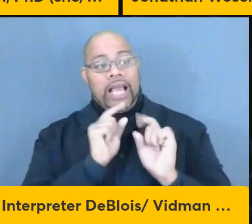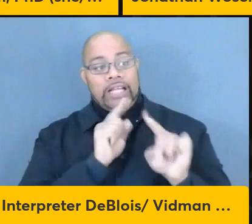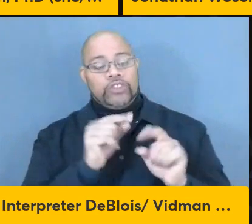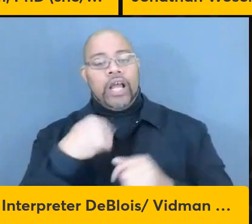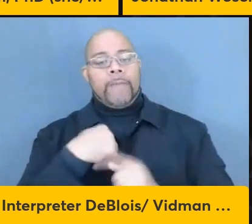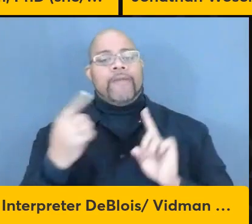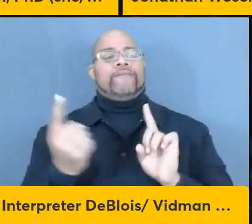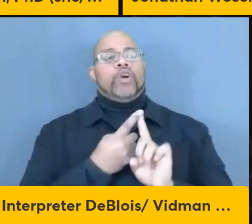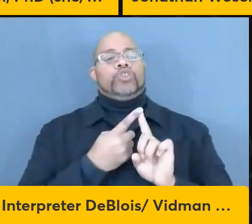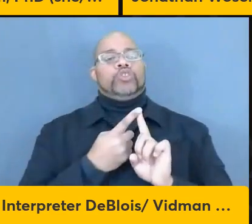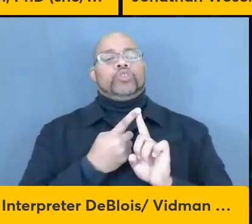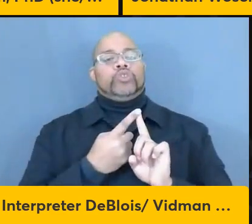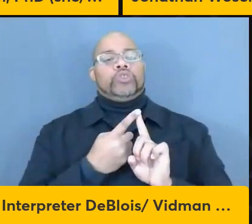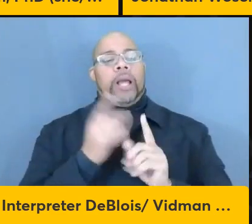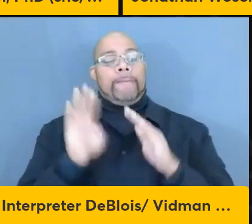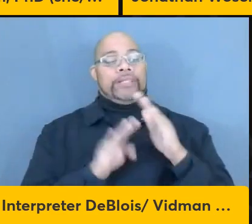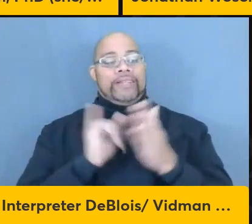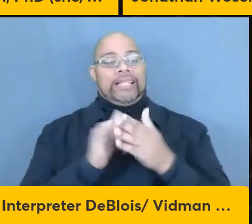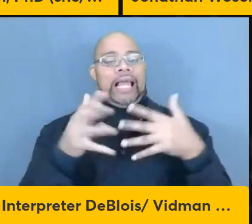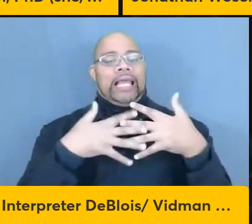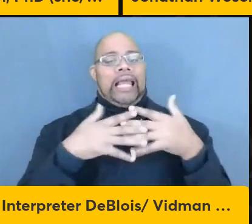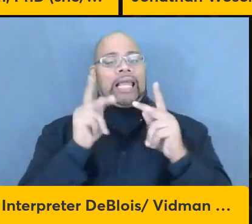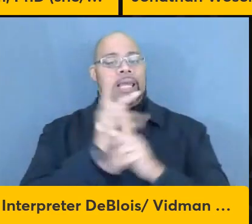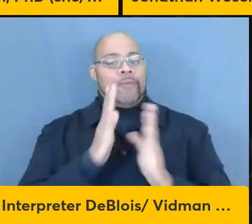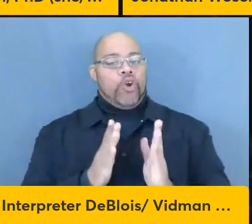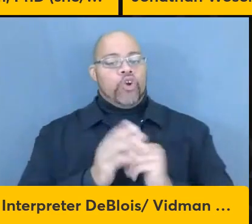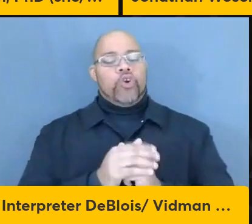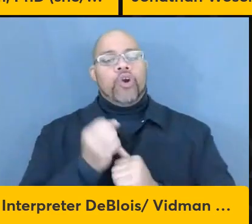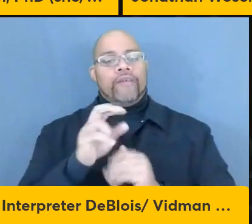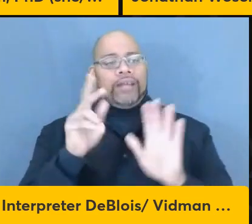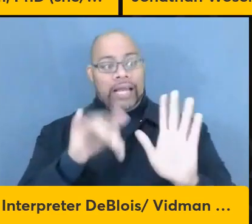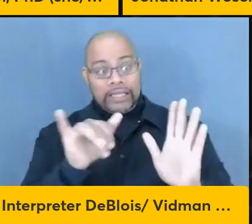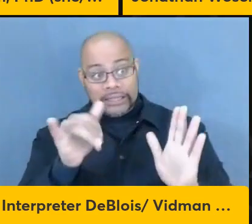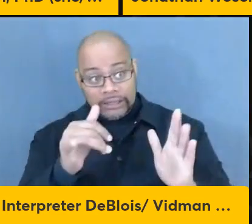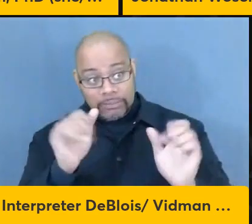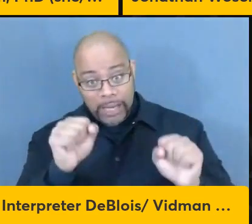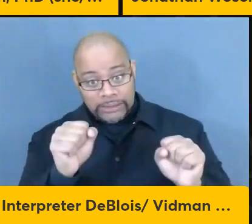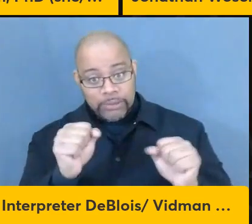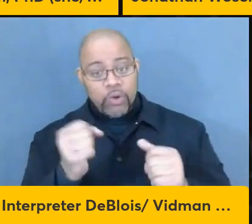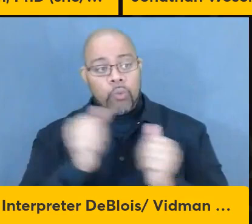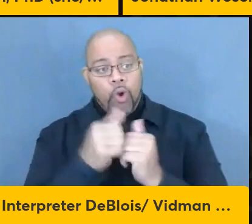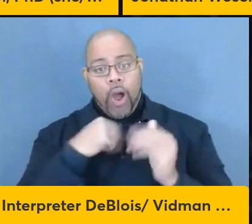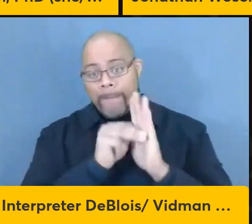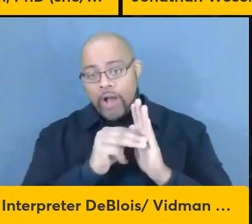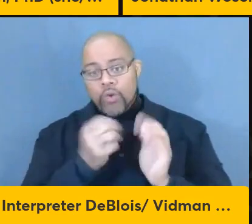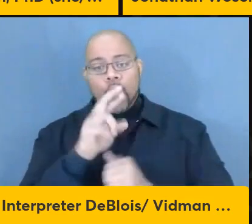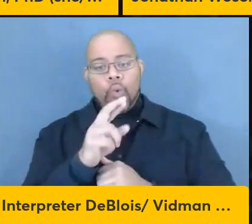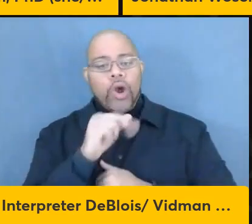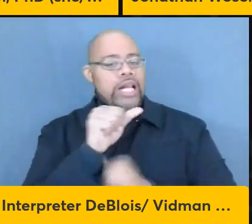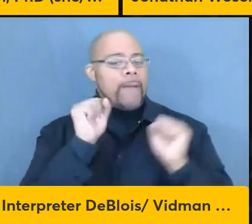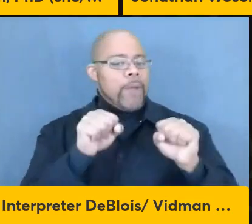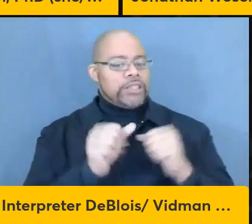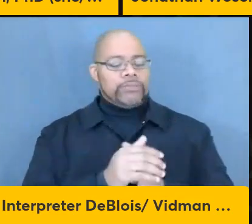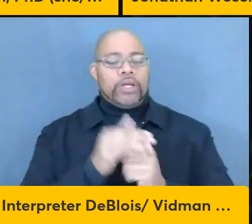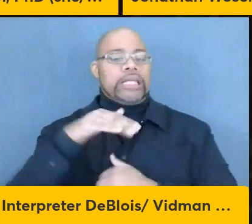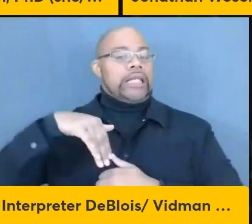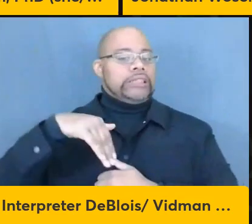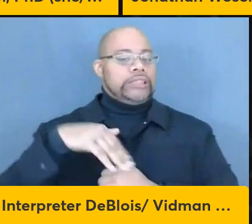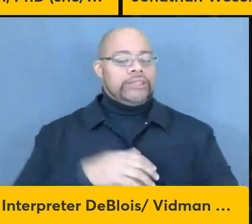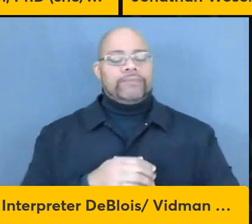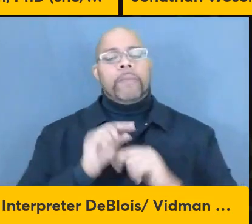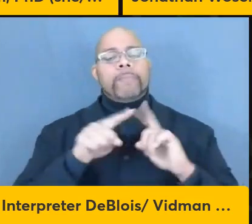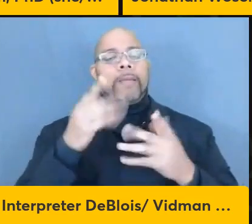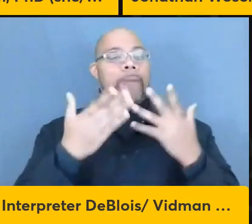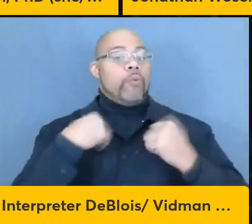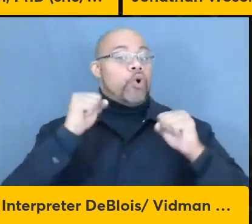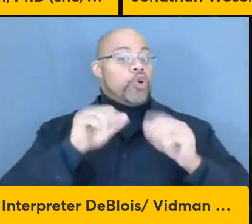I'm basically the gatekeeper of, hey, this is feasible with our models, or this is not feasible yet, but